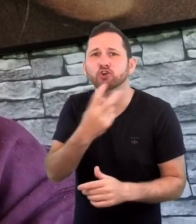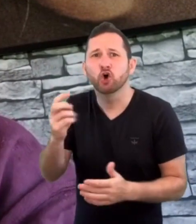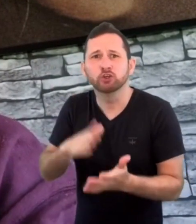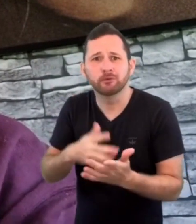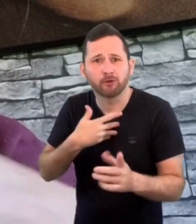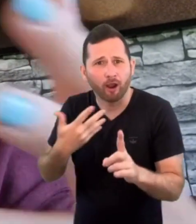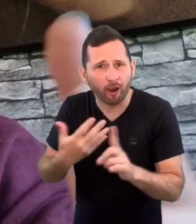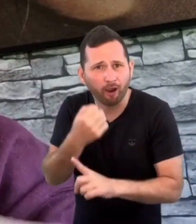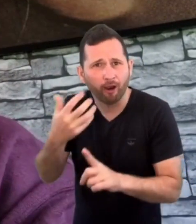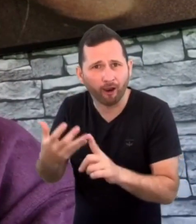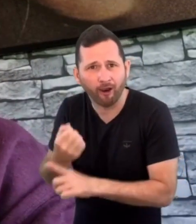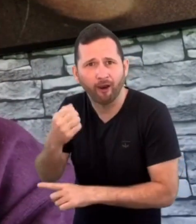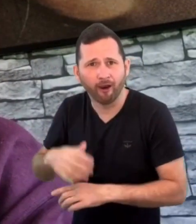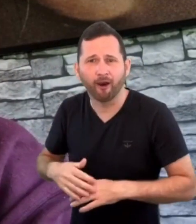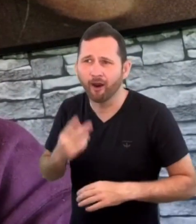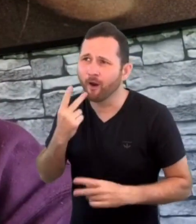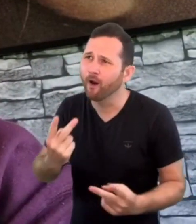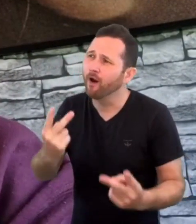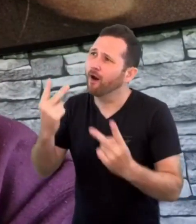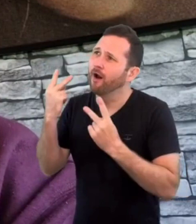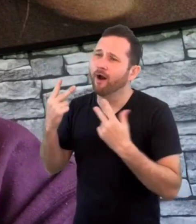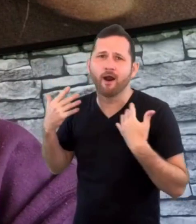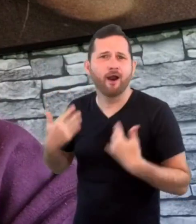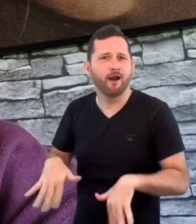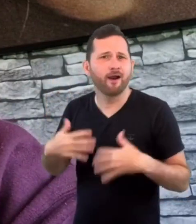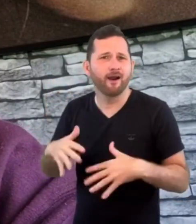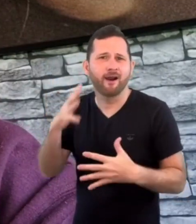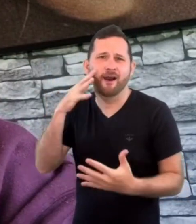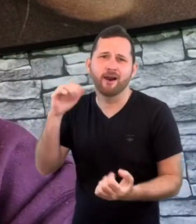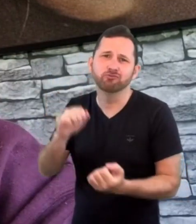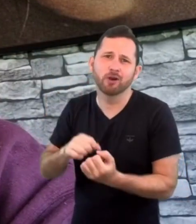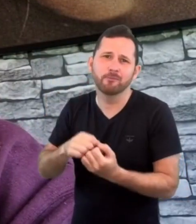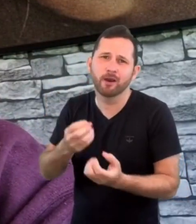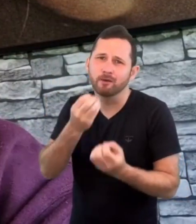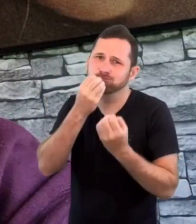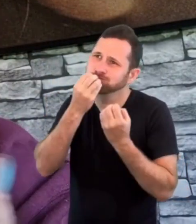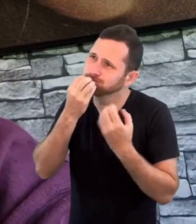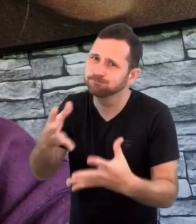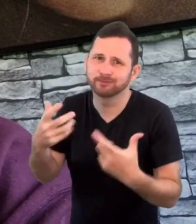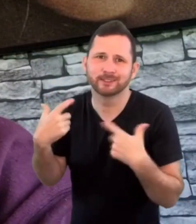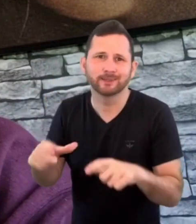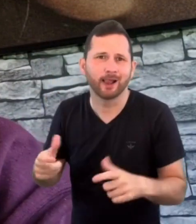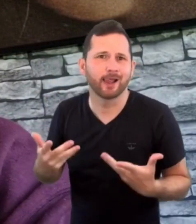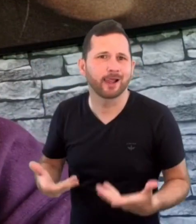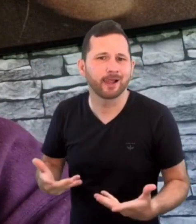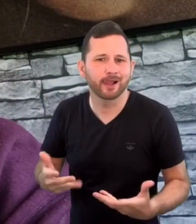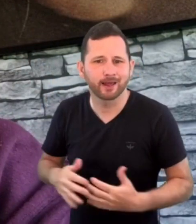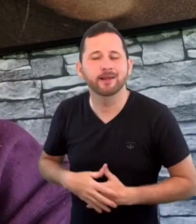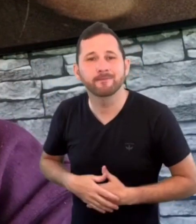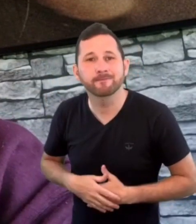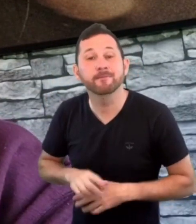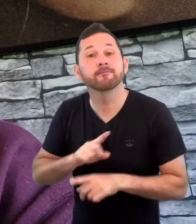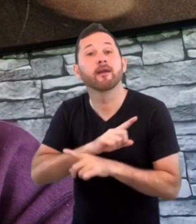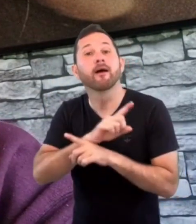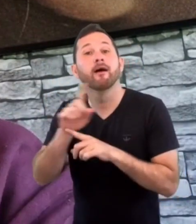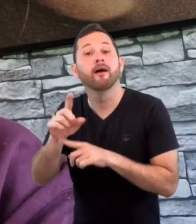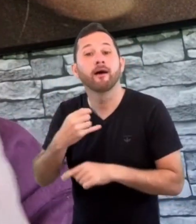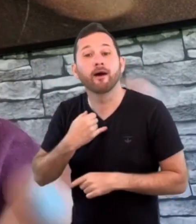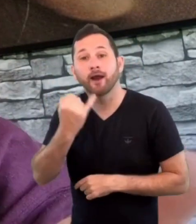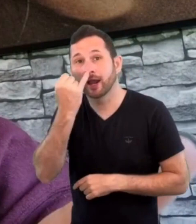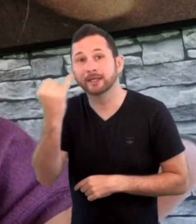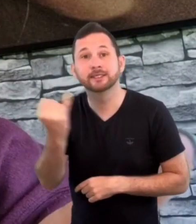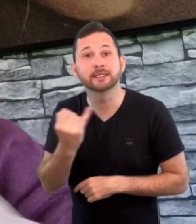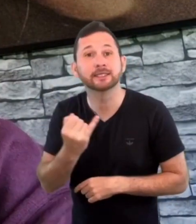I competed like 100 meters, 200 meters, and the memories I have from that, I remember now to this day. And then when